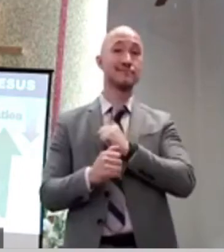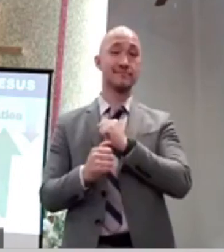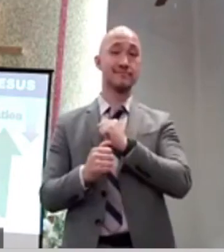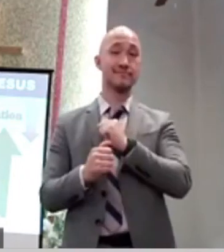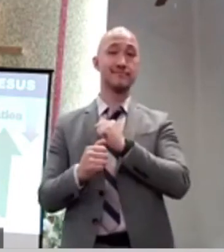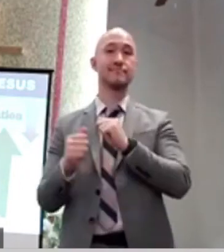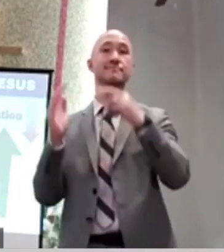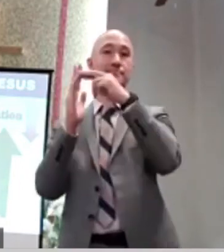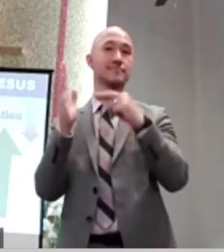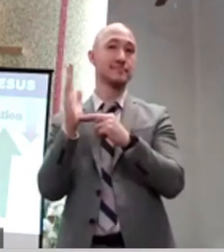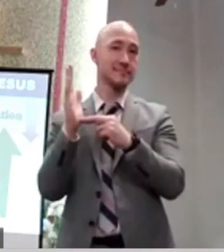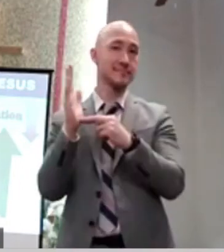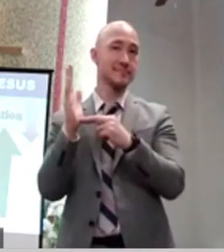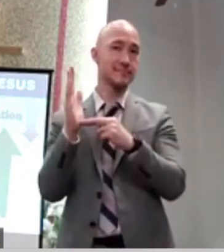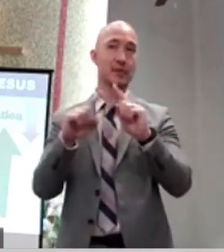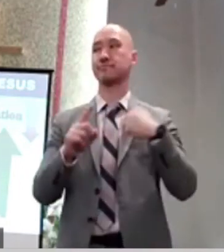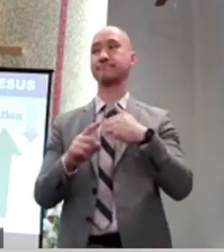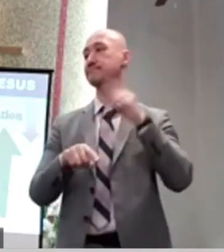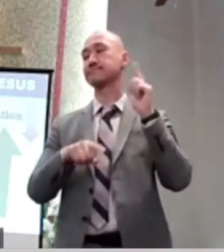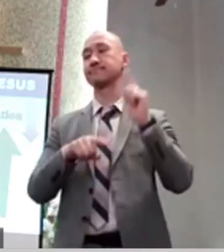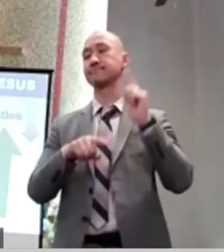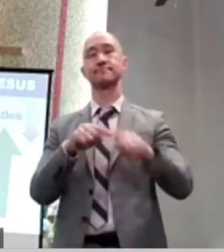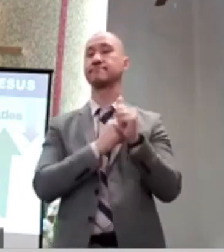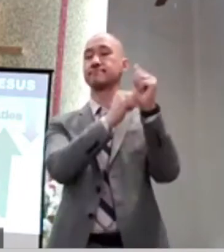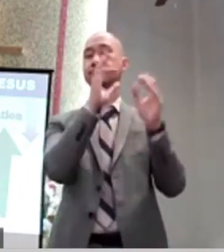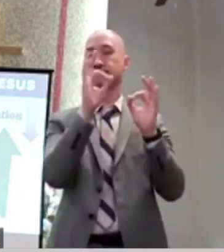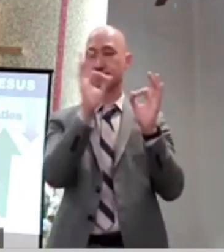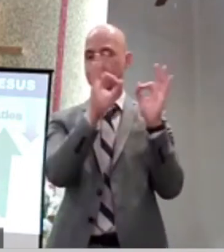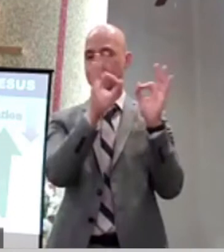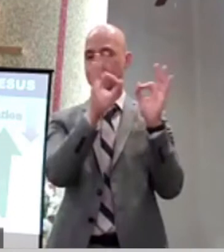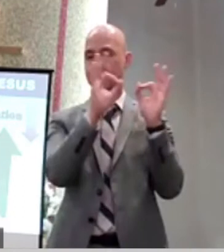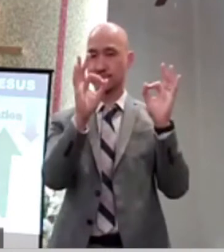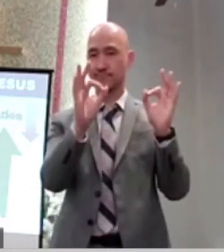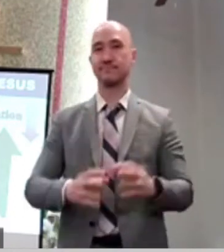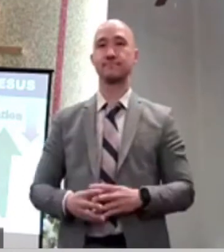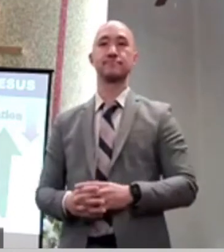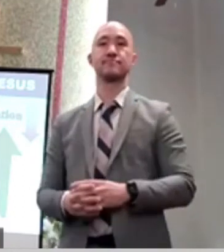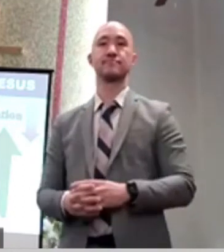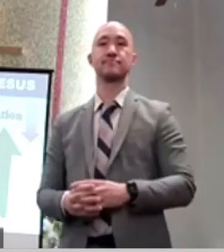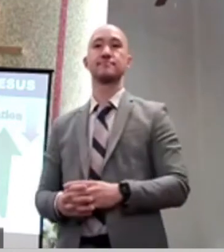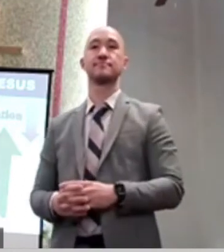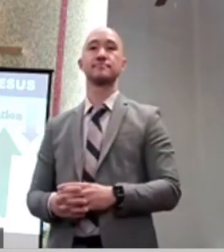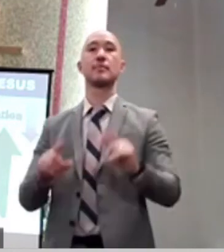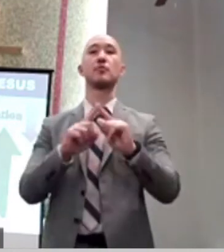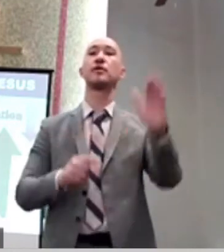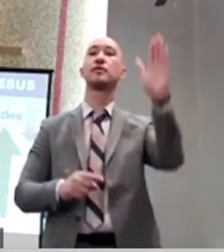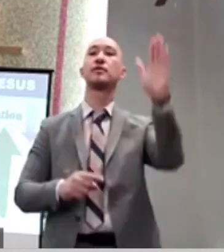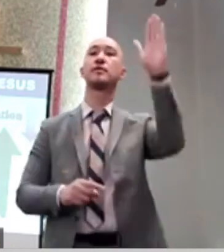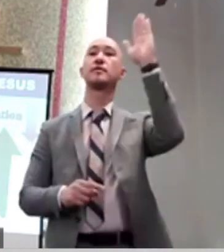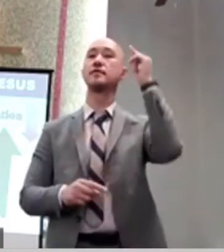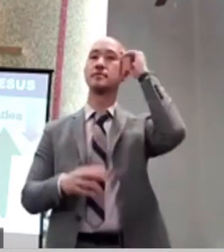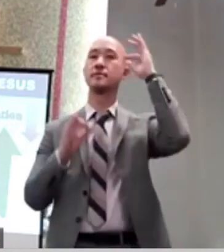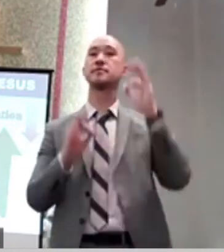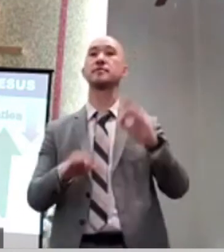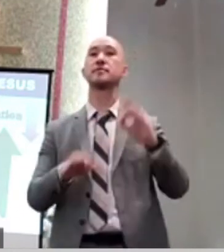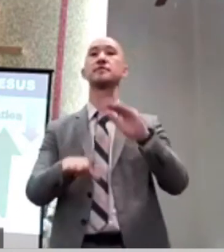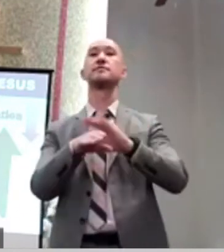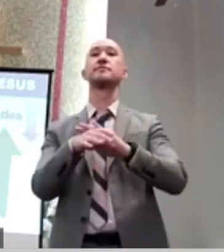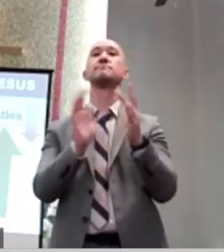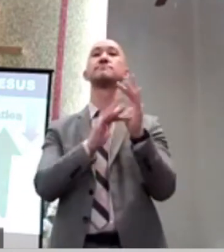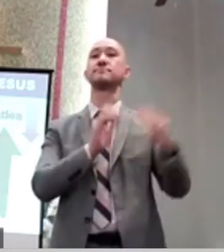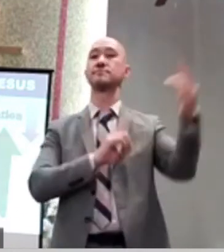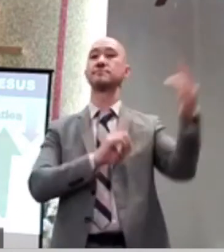God made it very clear to let us know. But he says, I'm going to give you my son, and he's going to fulfill everything.